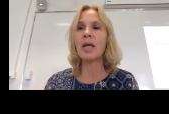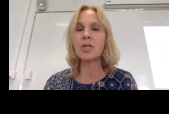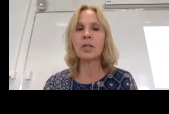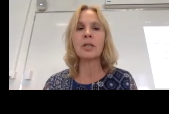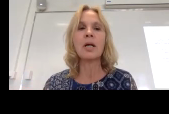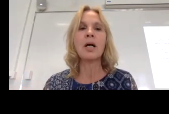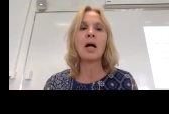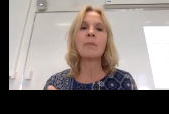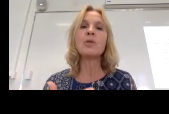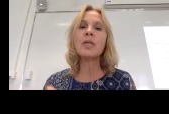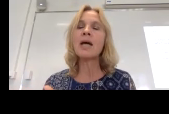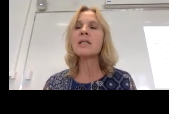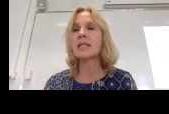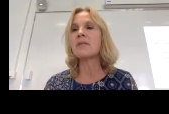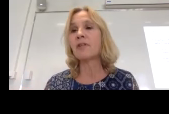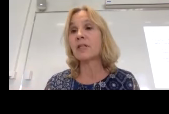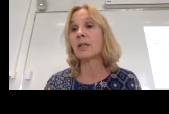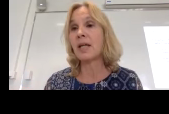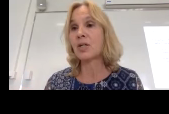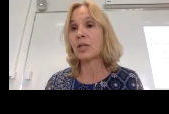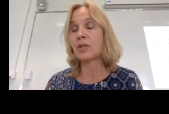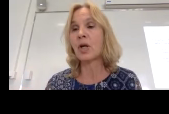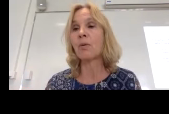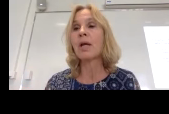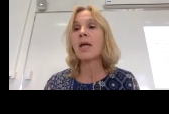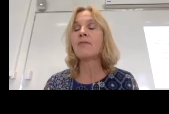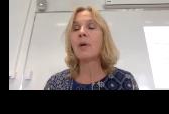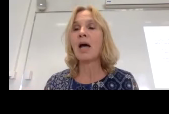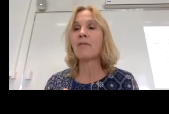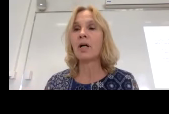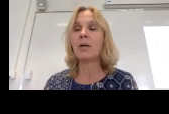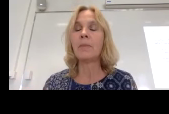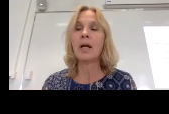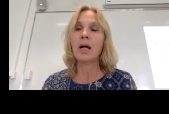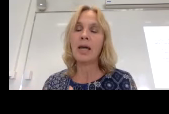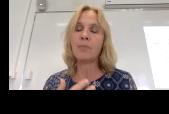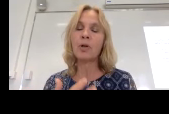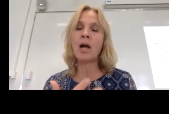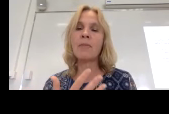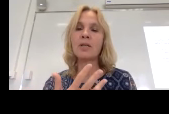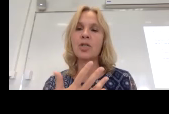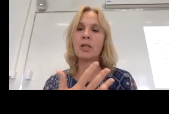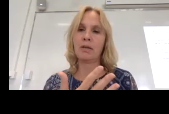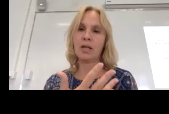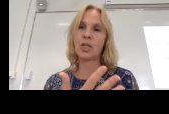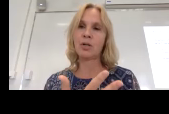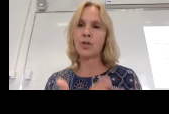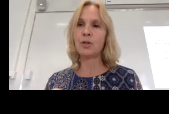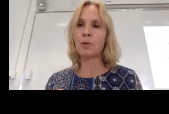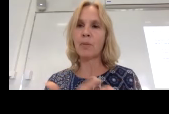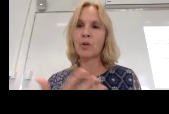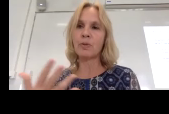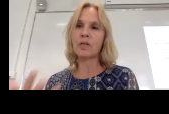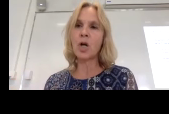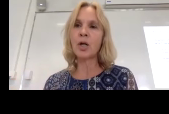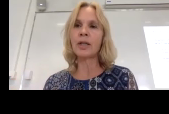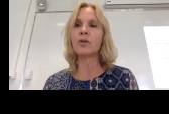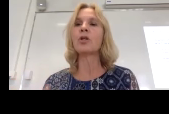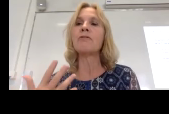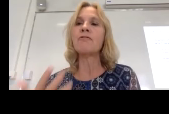and location, you tend to see facilitation. So if you have a prime that shares two parameters